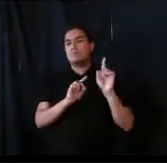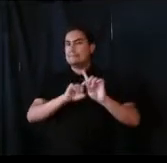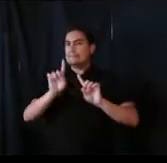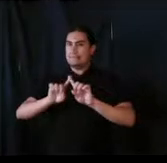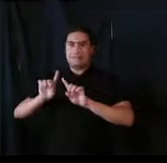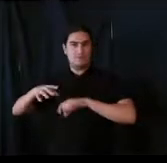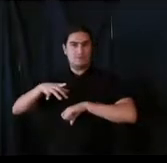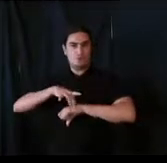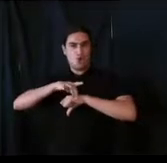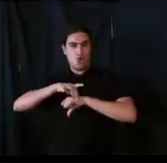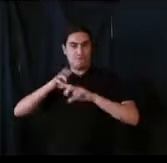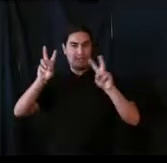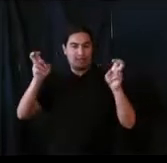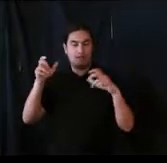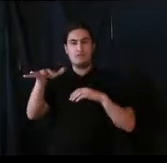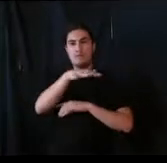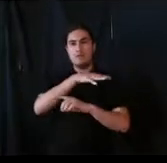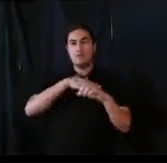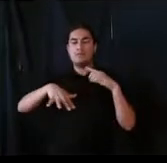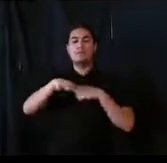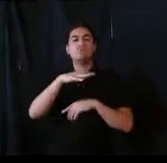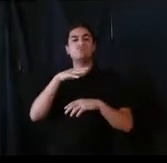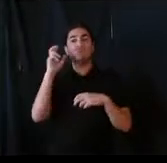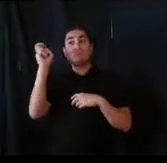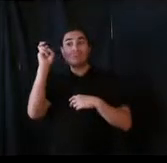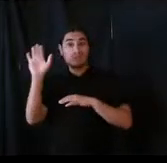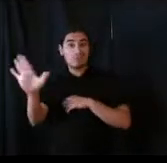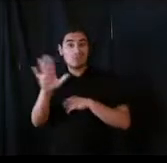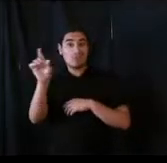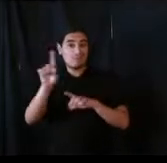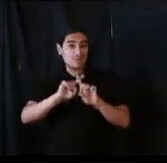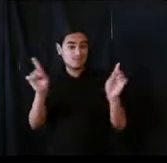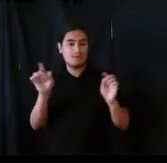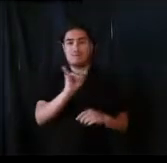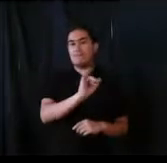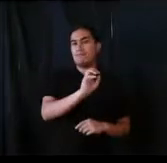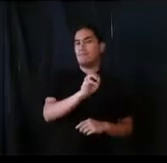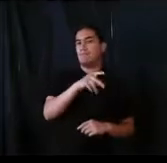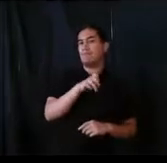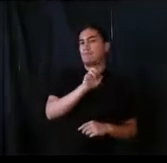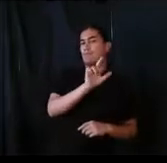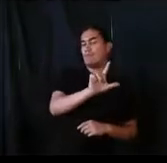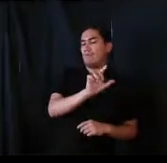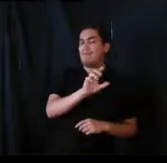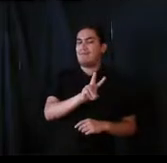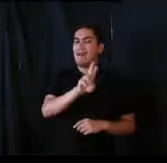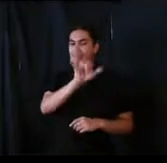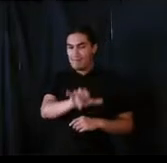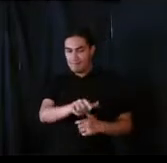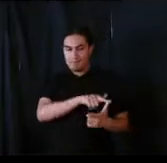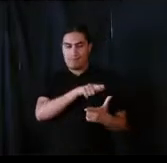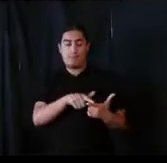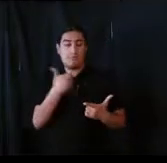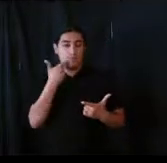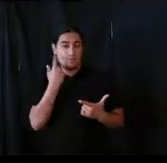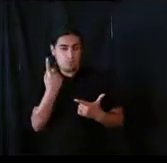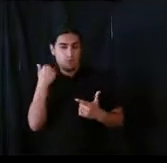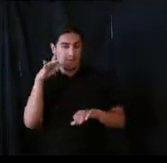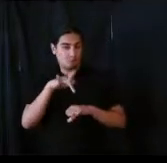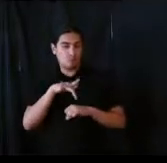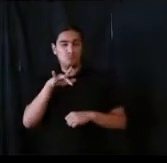you may imagine and you may think transportation needs are different one was imperial valley and then the most recent one i was able to attend was the east